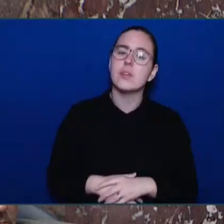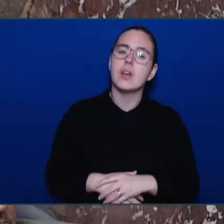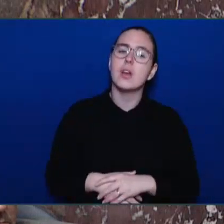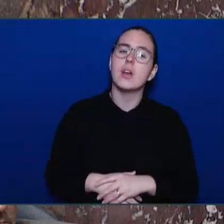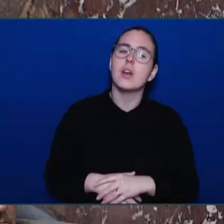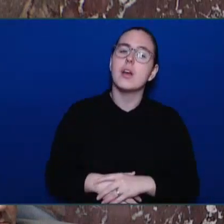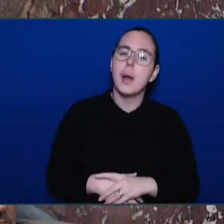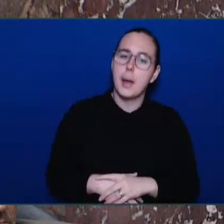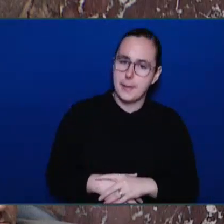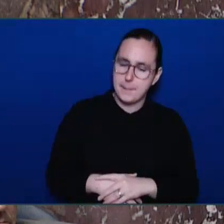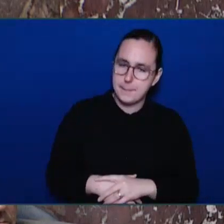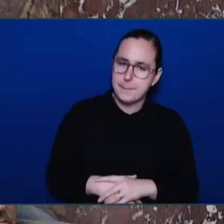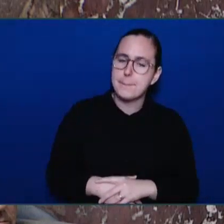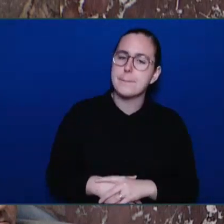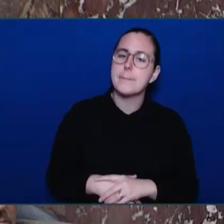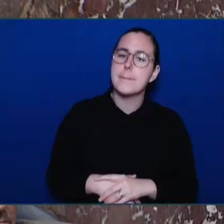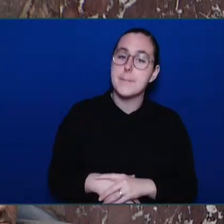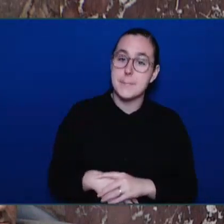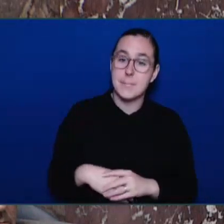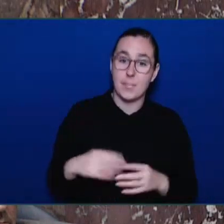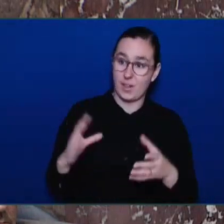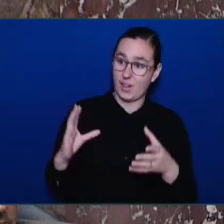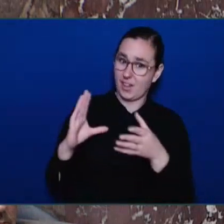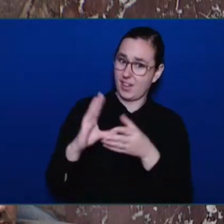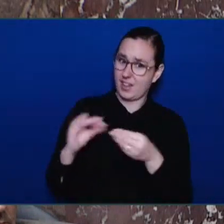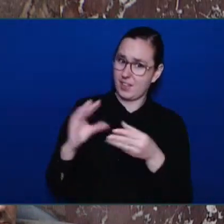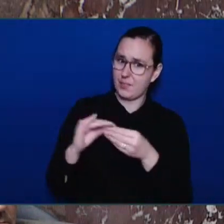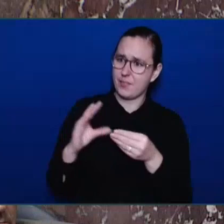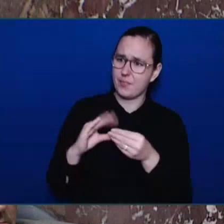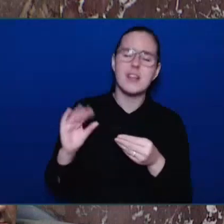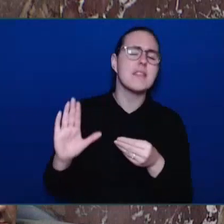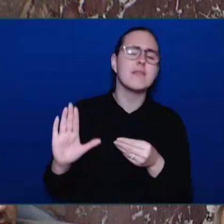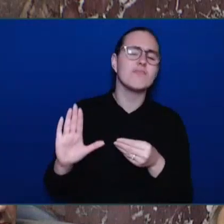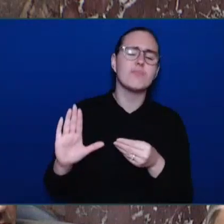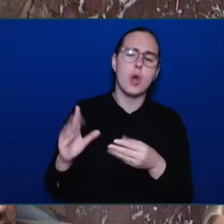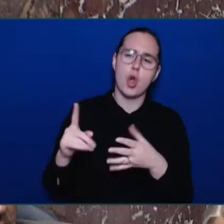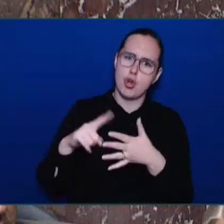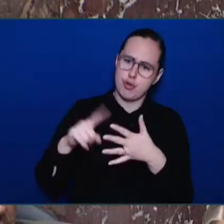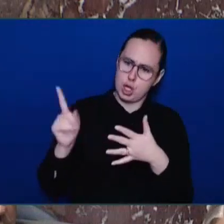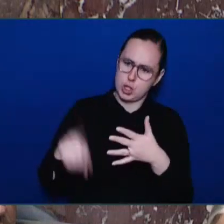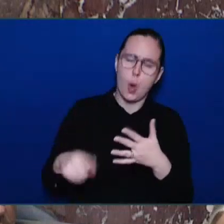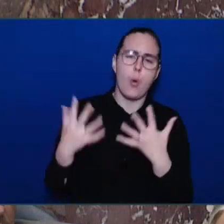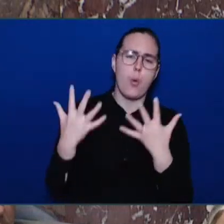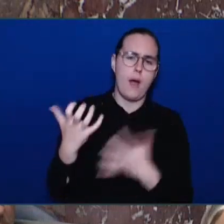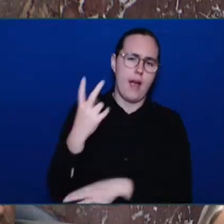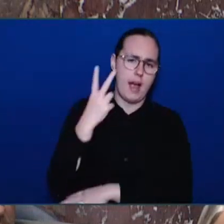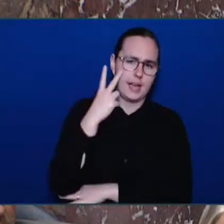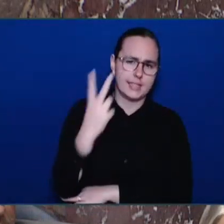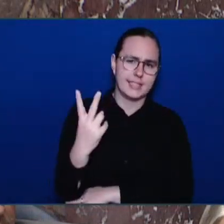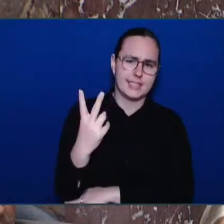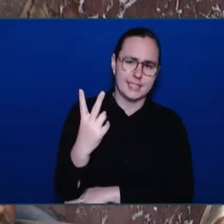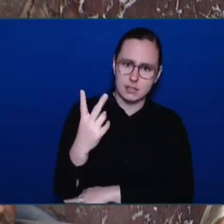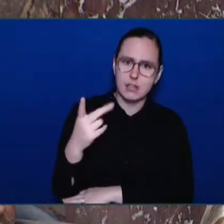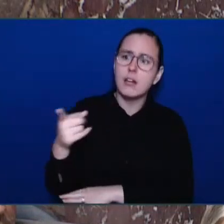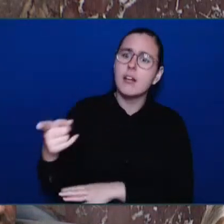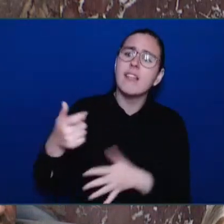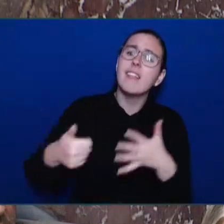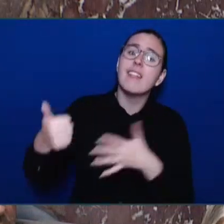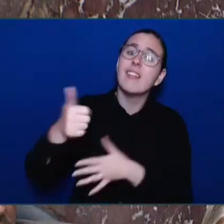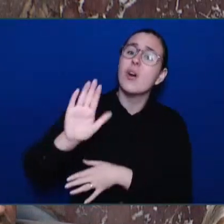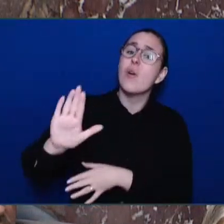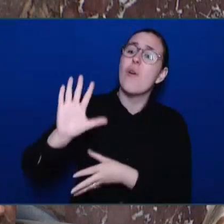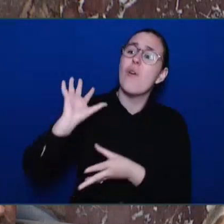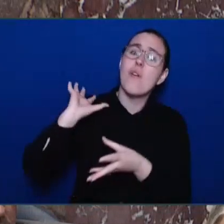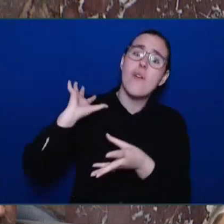public of British Columbia, and this Premier's track record does not give anyone any reason for confidence. The fact of the matter is, last